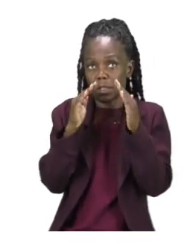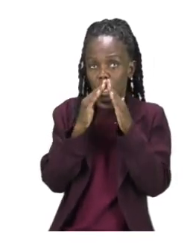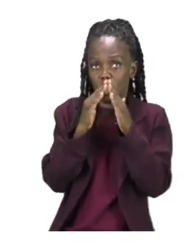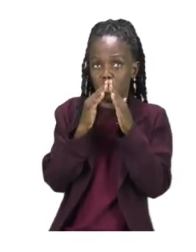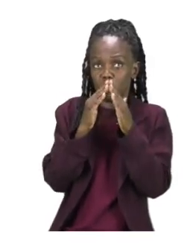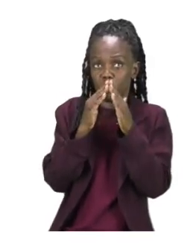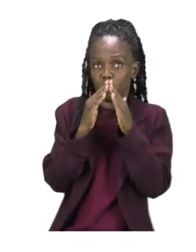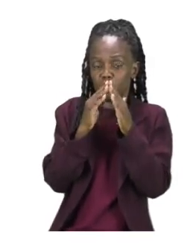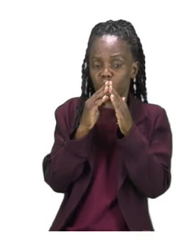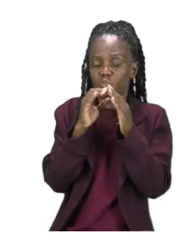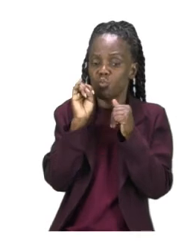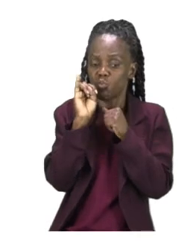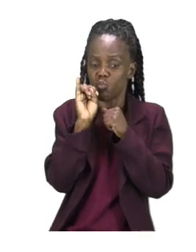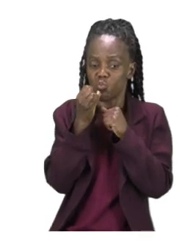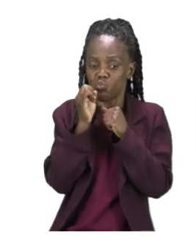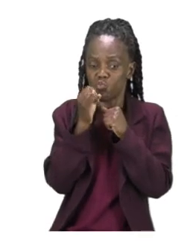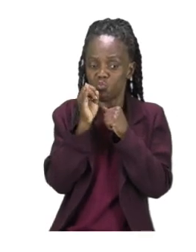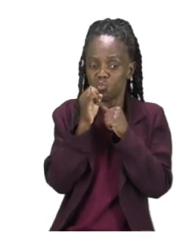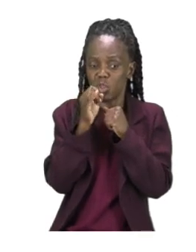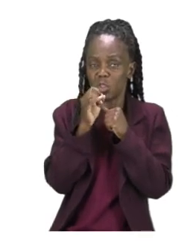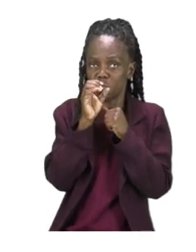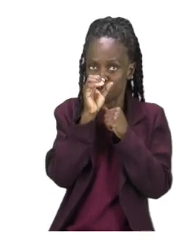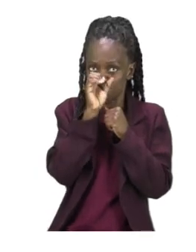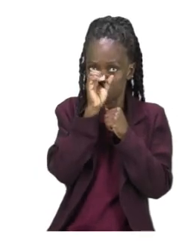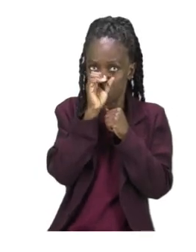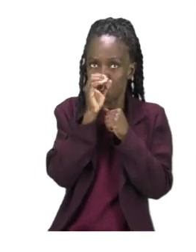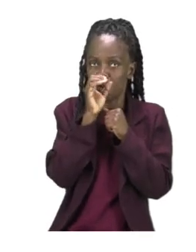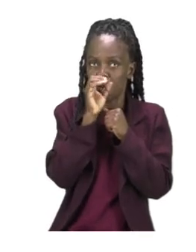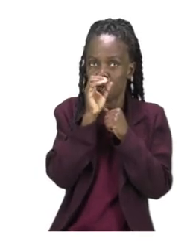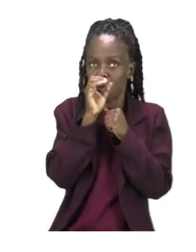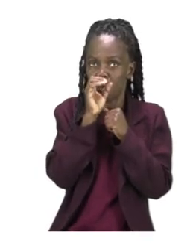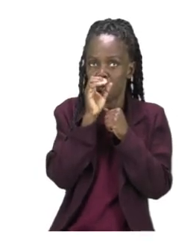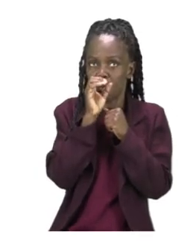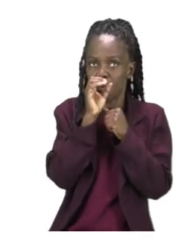3 little pigs and thought to himself,